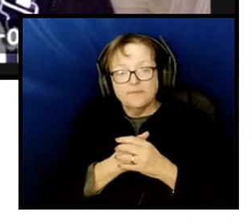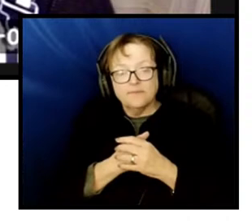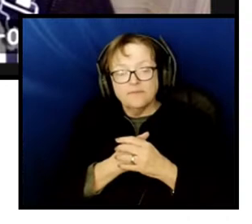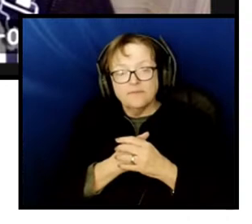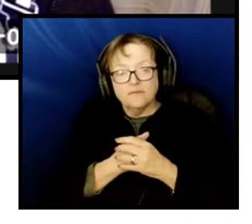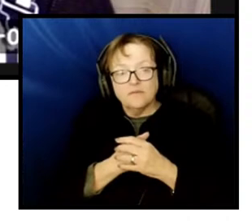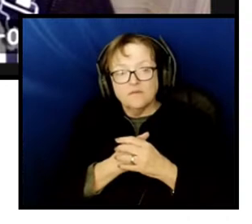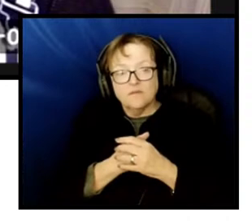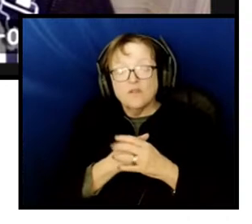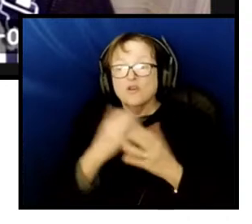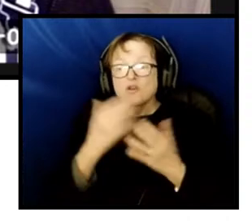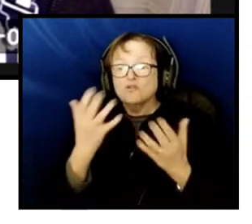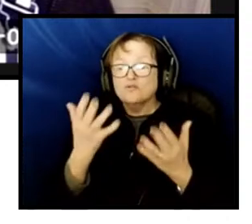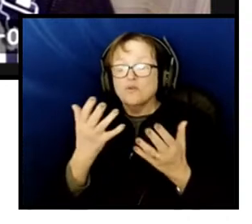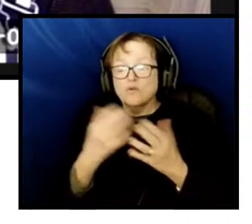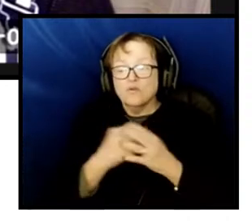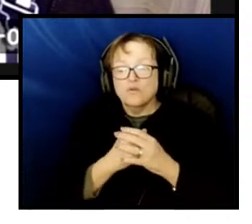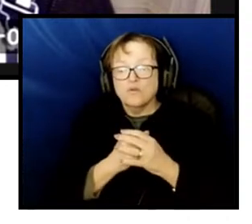So